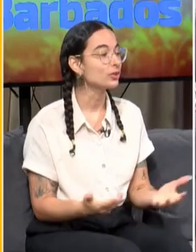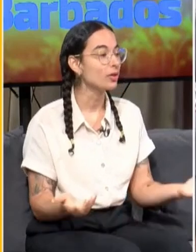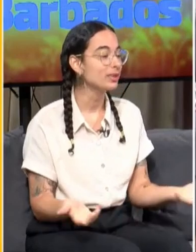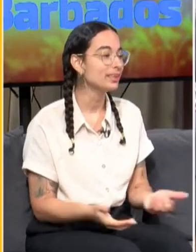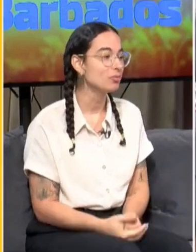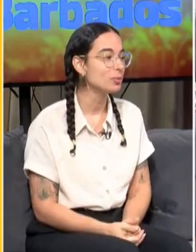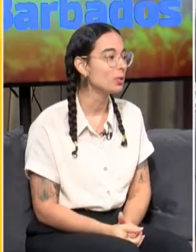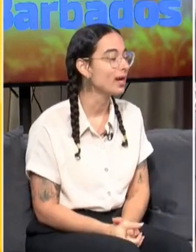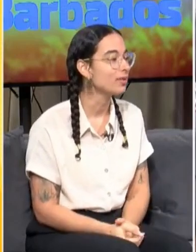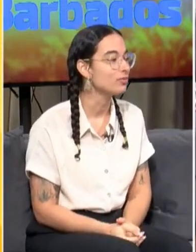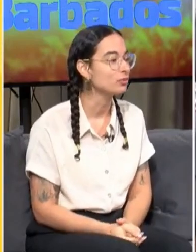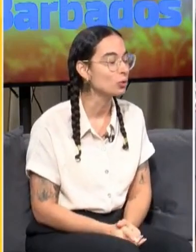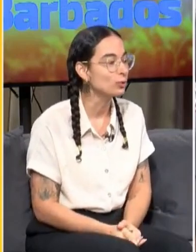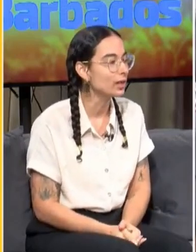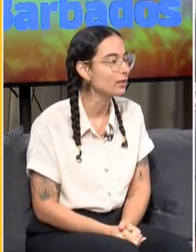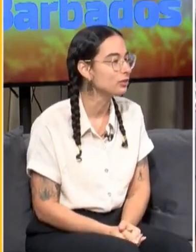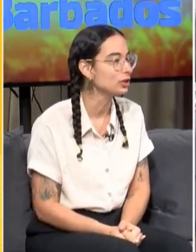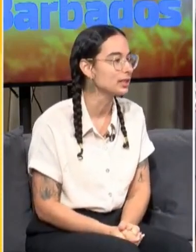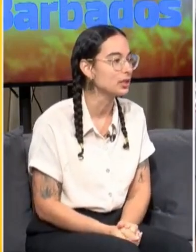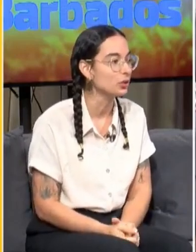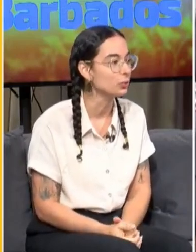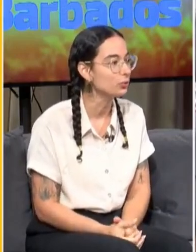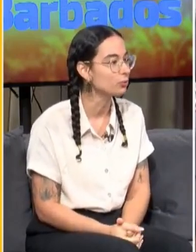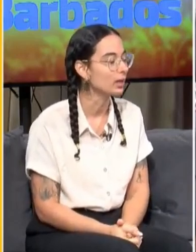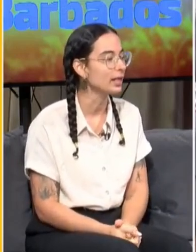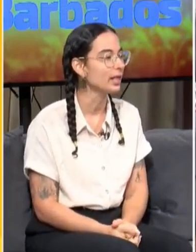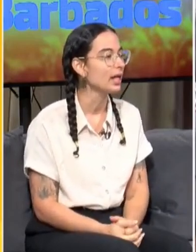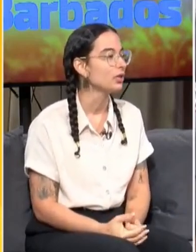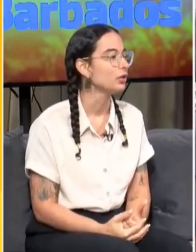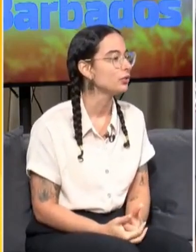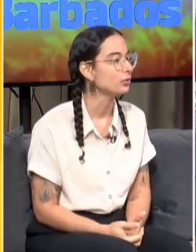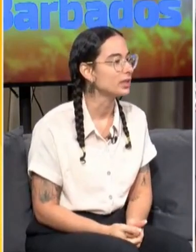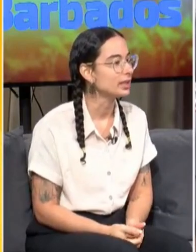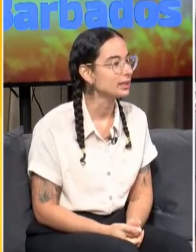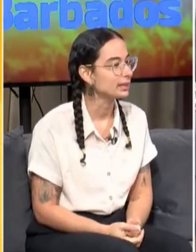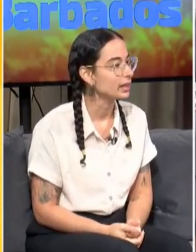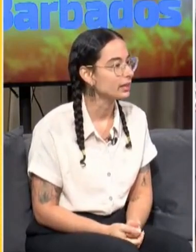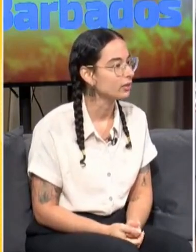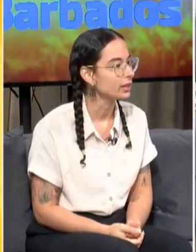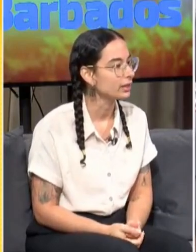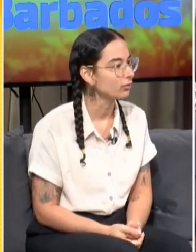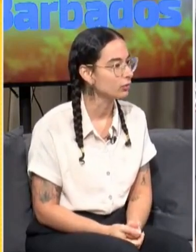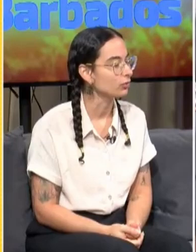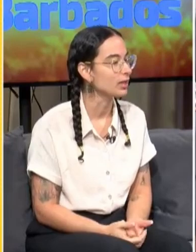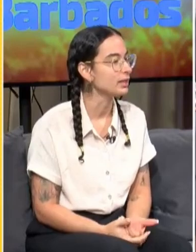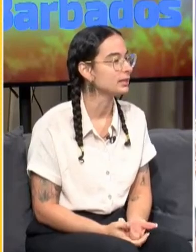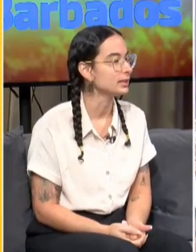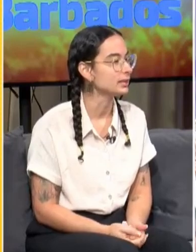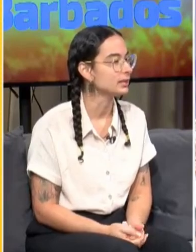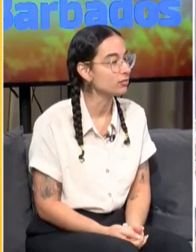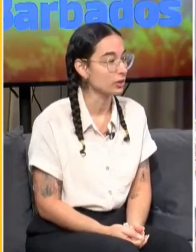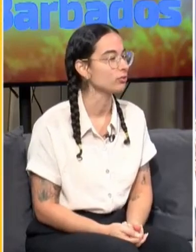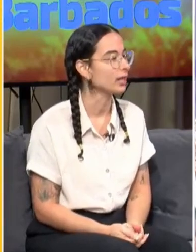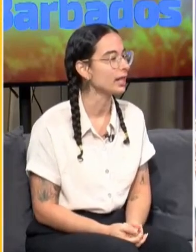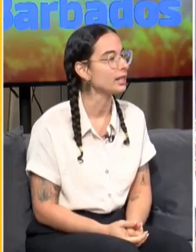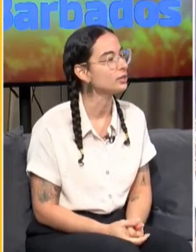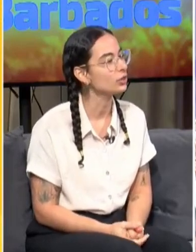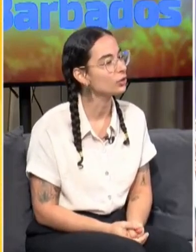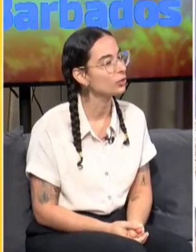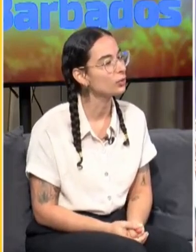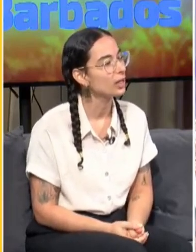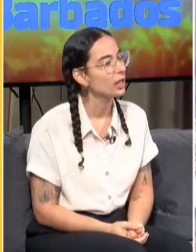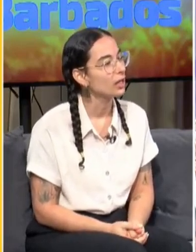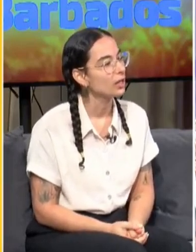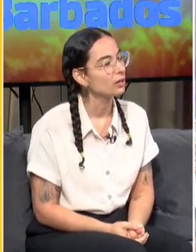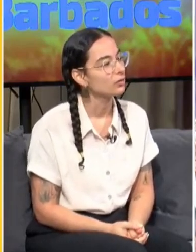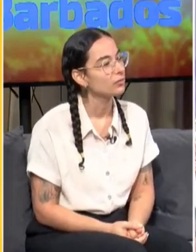Well, so deaf people have normal lives just like you, right? The only thing is that hearing is different, right? And